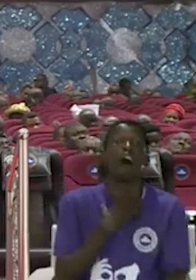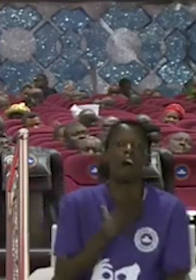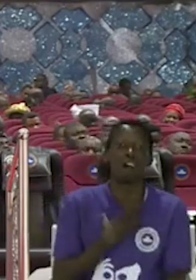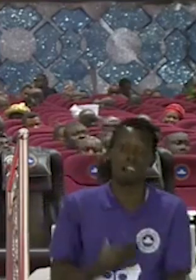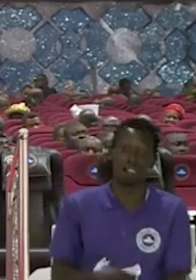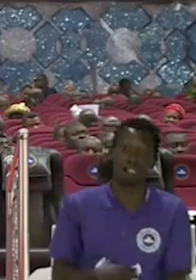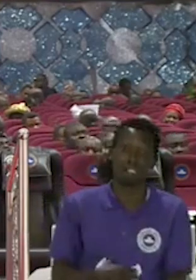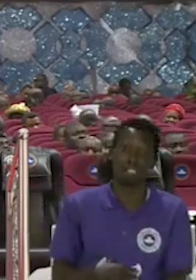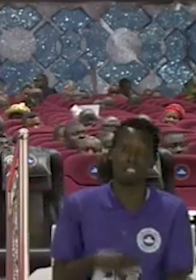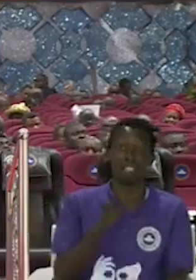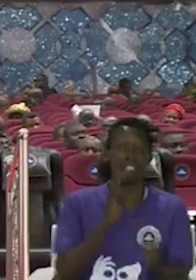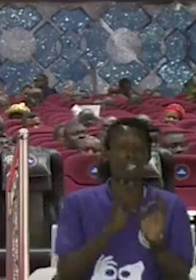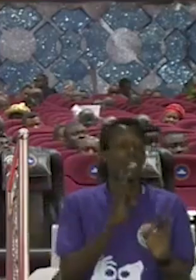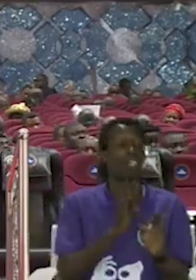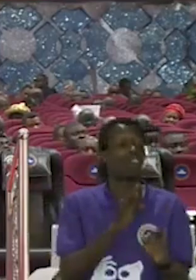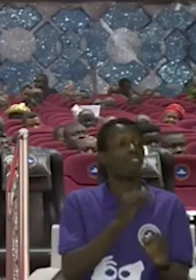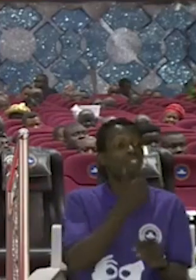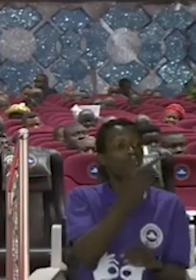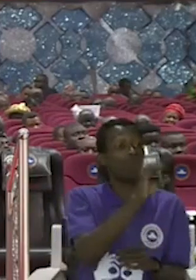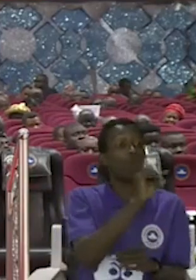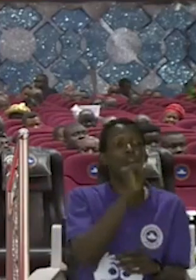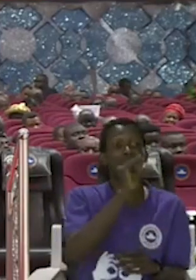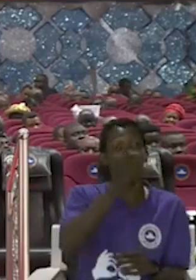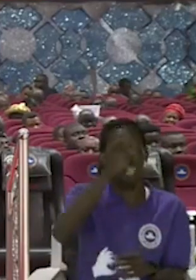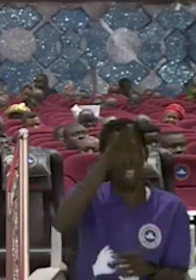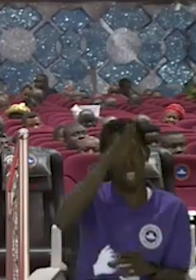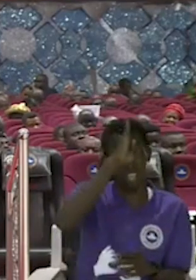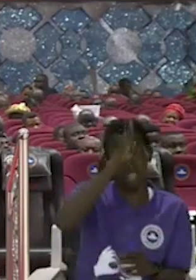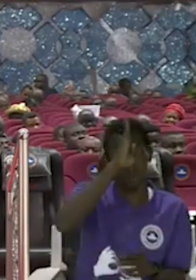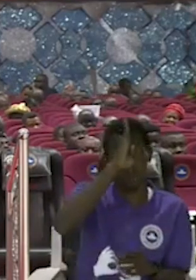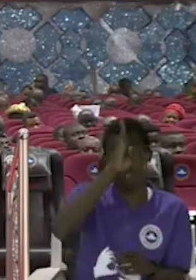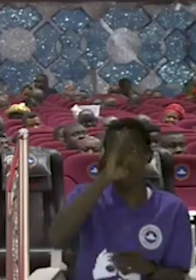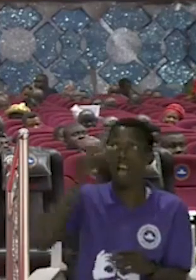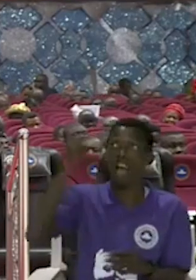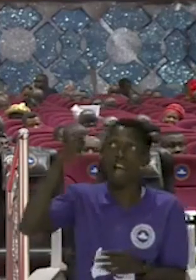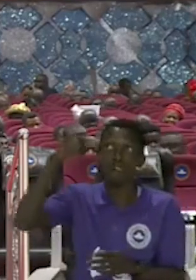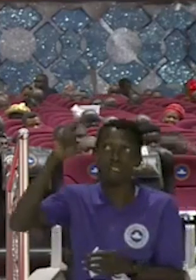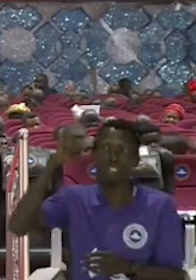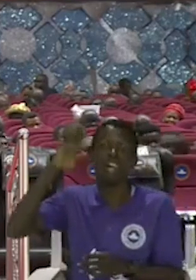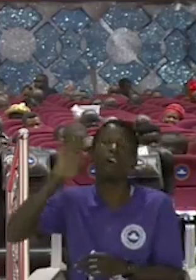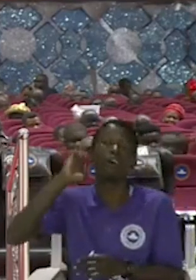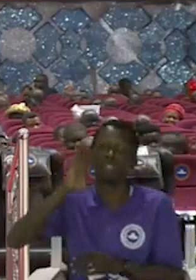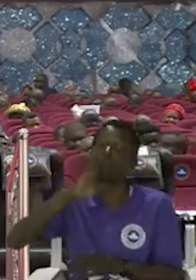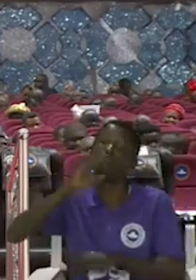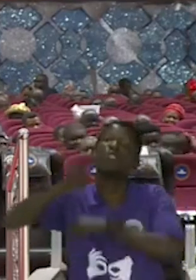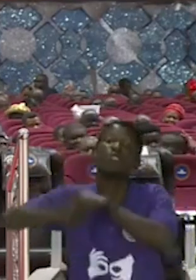If the general overseer is Igbo, oh, God have mercy on the Hausa members.